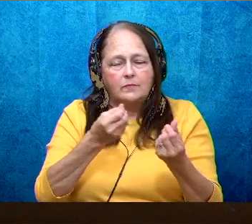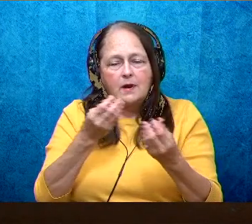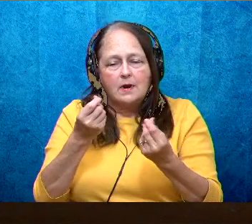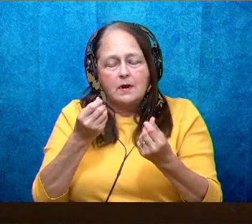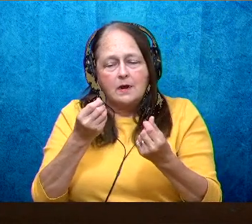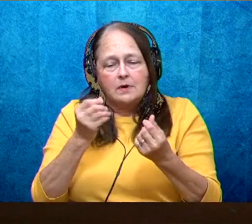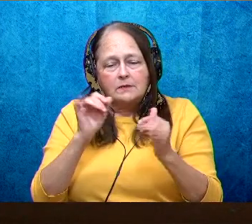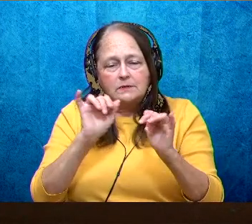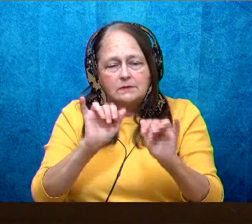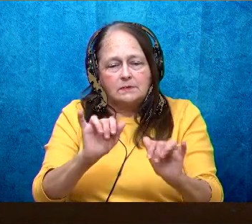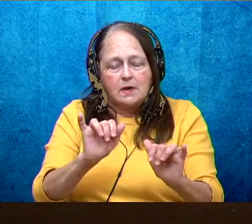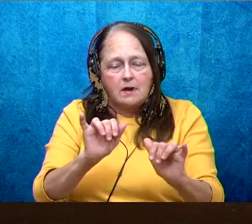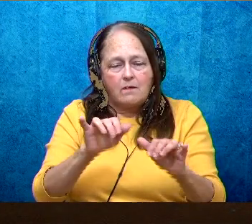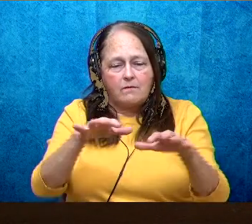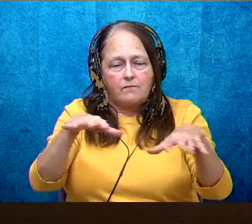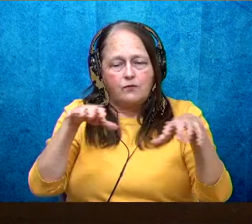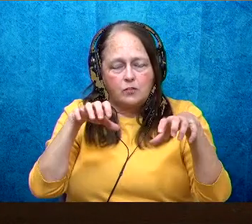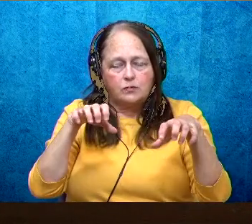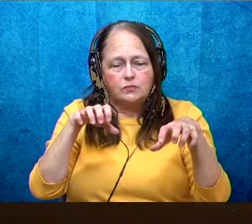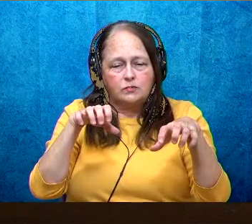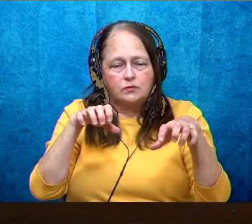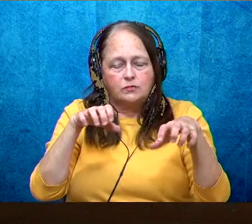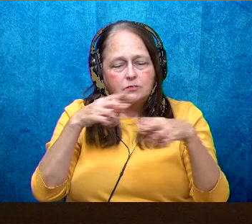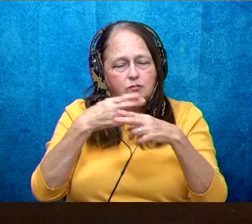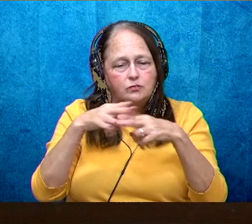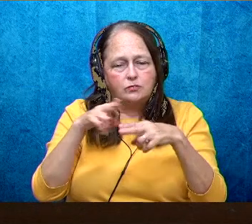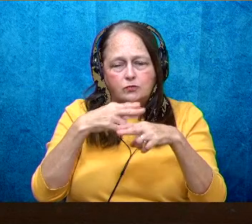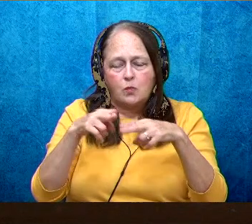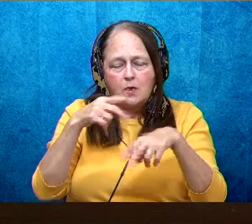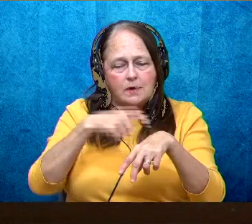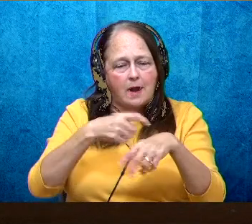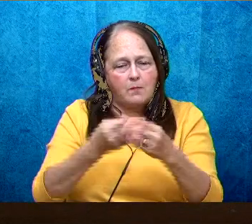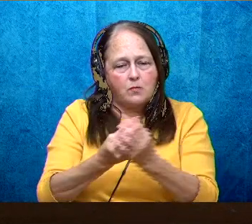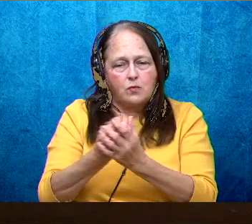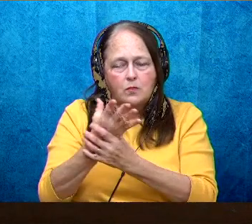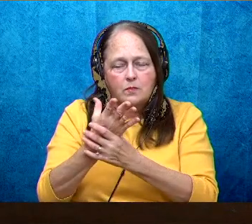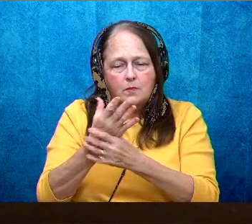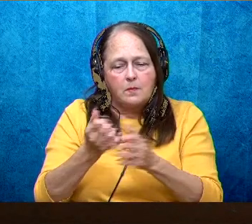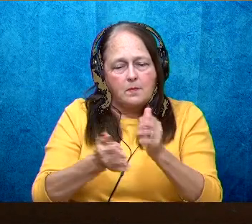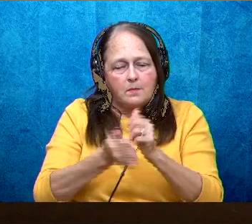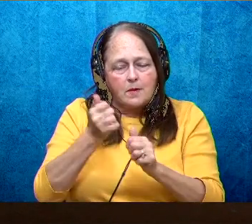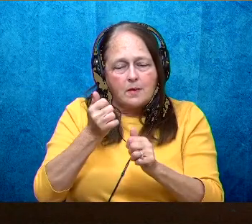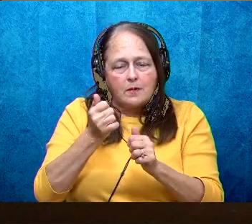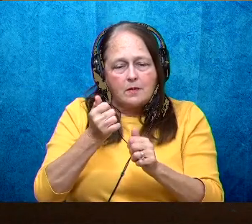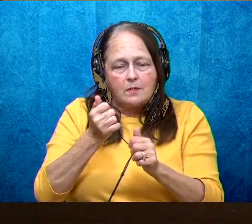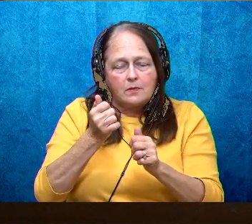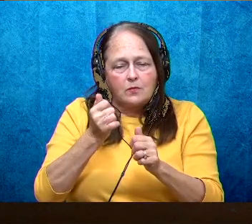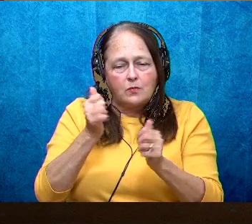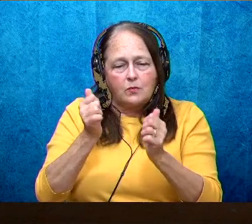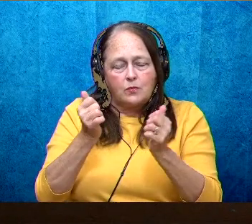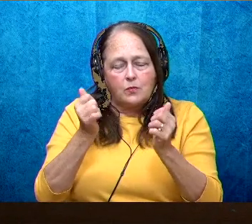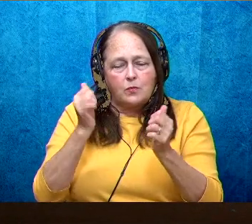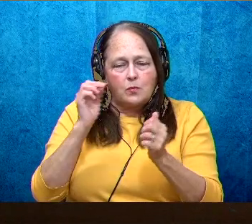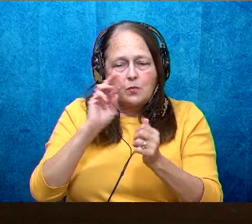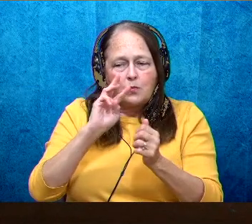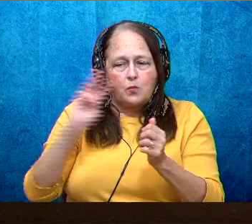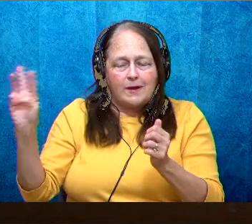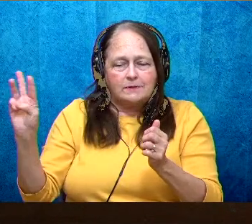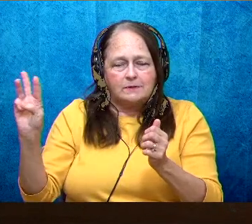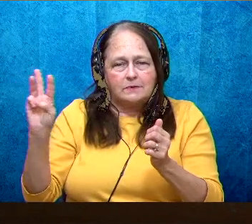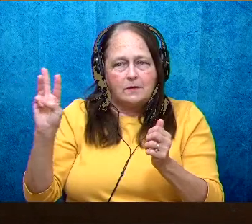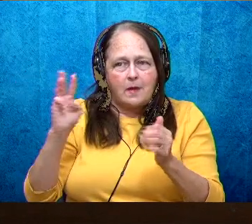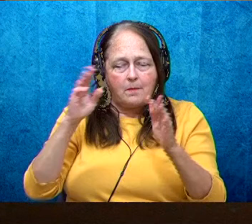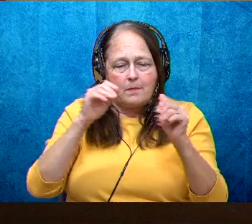stays permanently frozen with very short growing seasons, much of its core activities take place west of the Ural